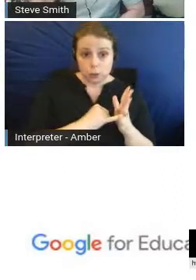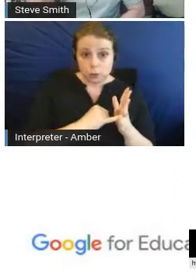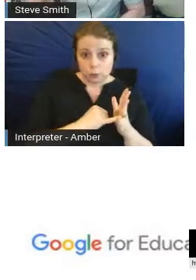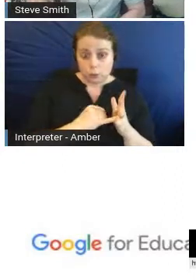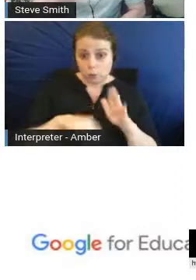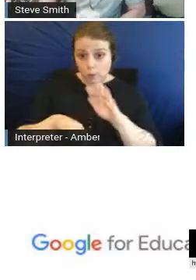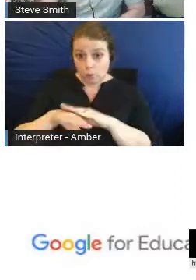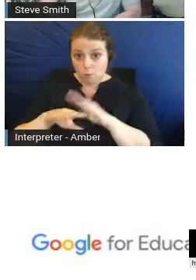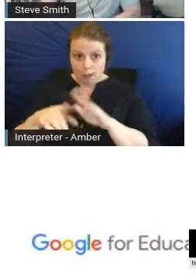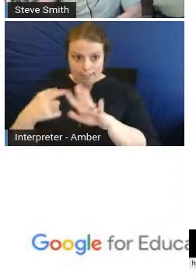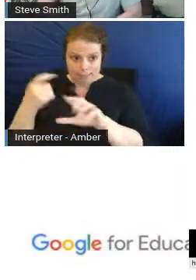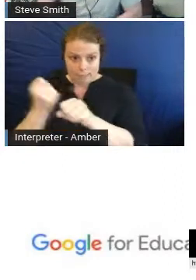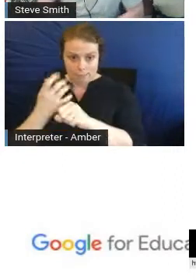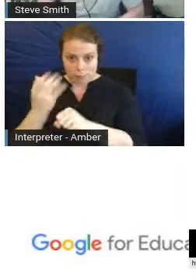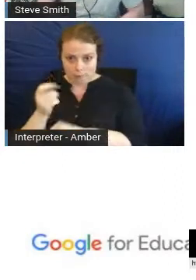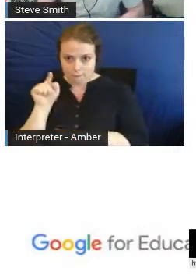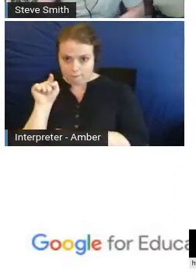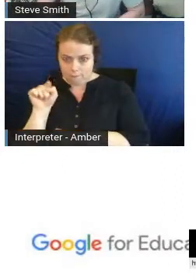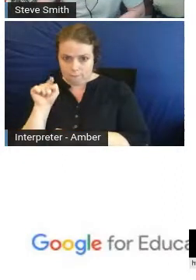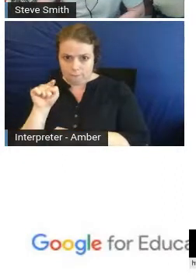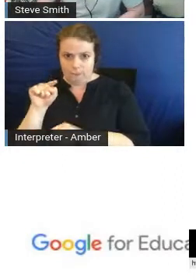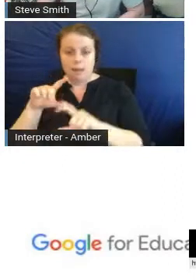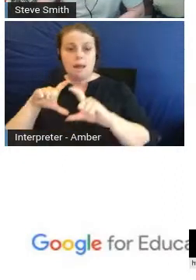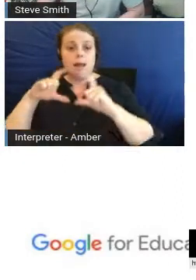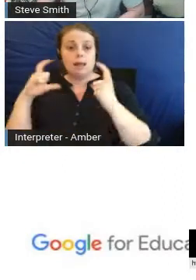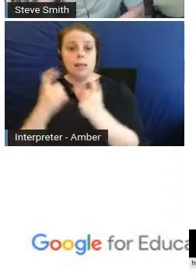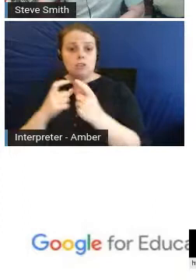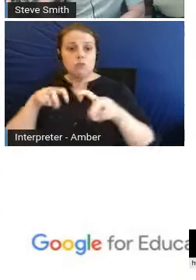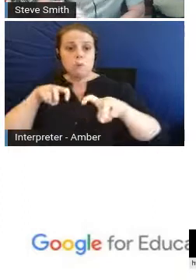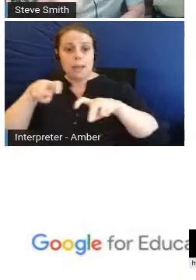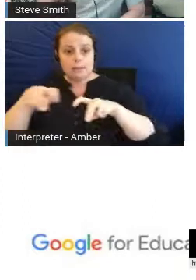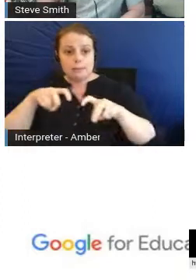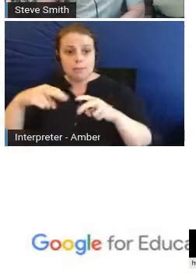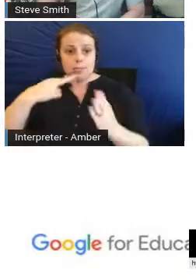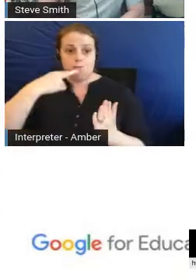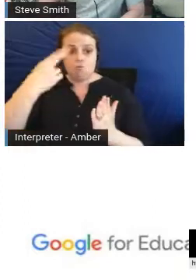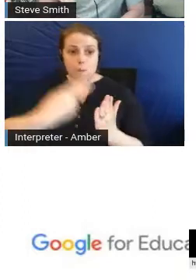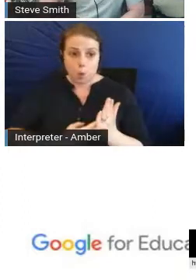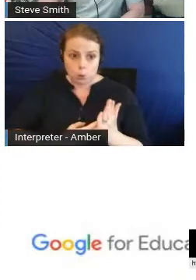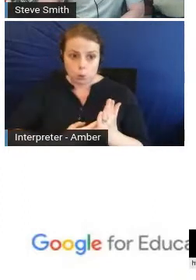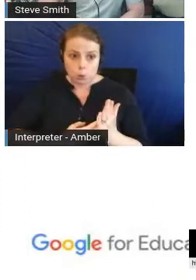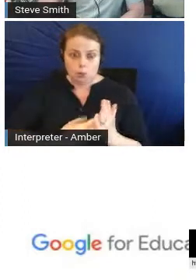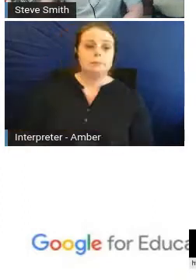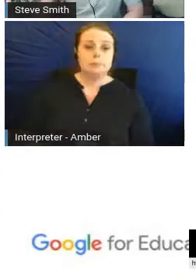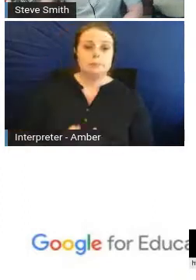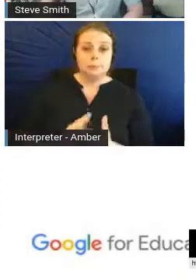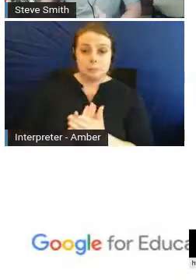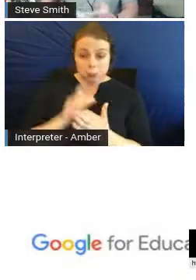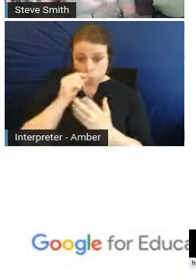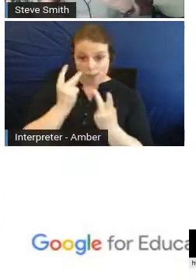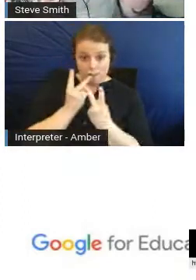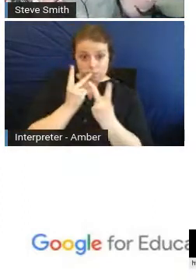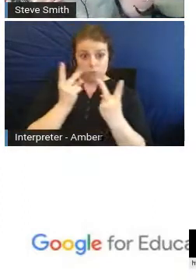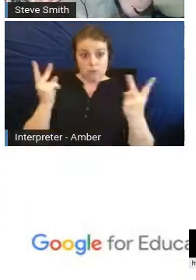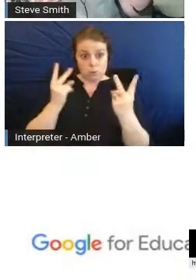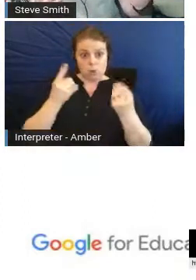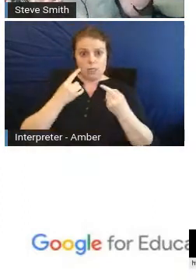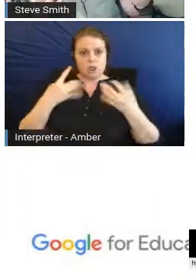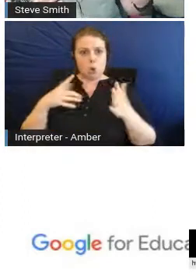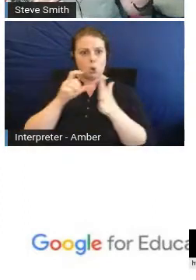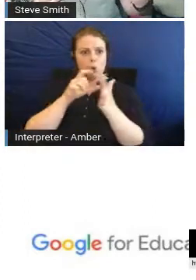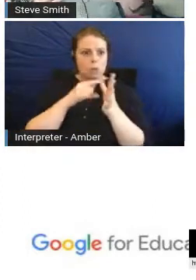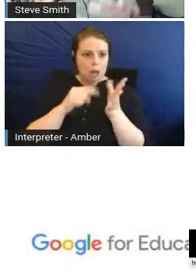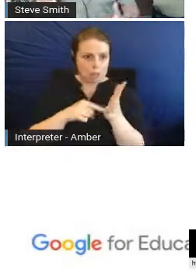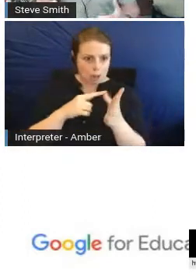there, and this is what's called the classroom activity report. It gives you a way to data, and the data could be